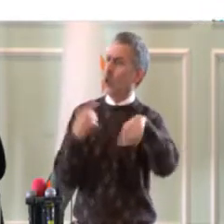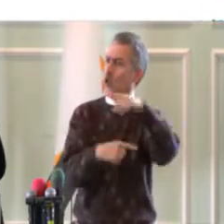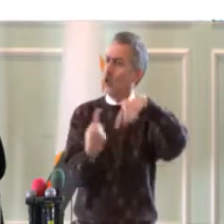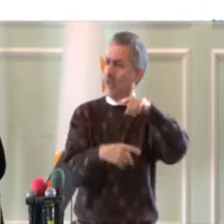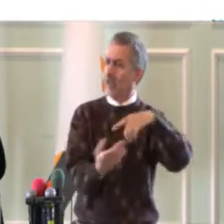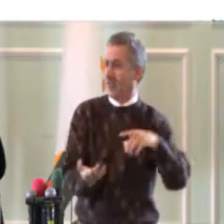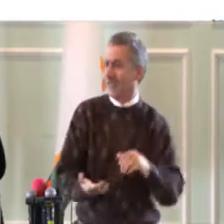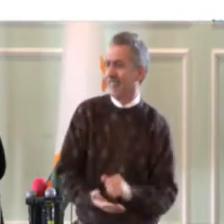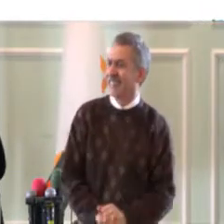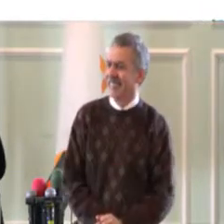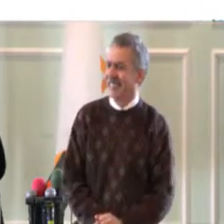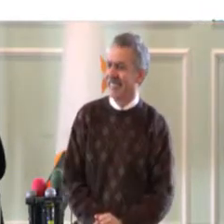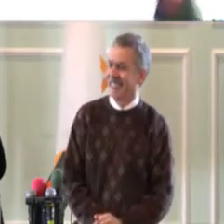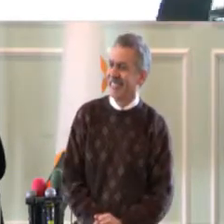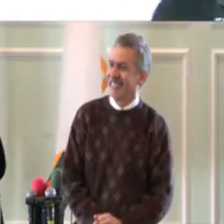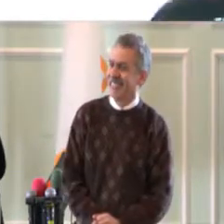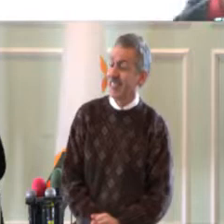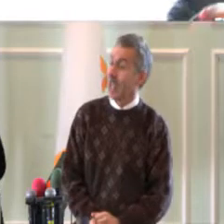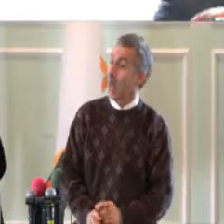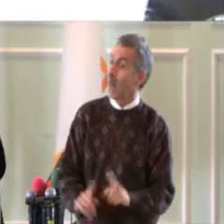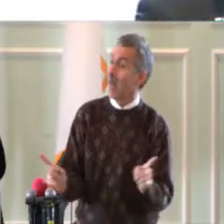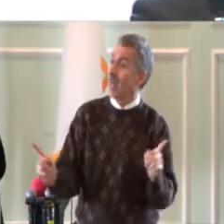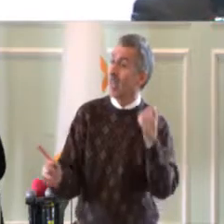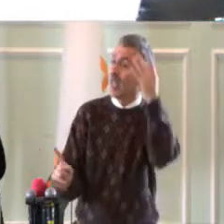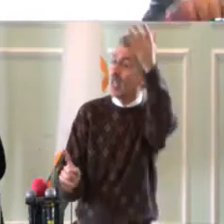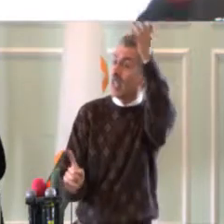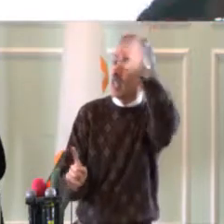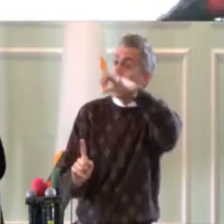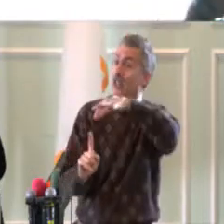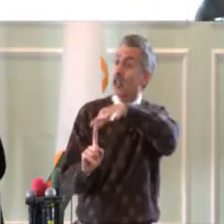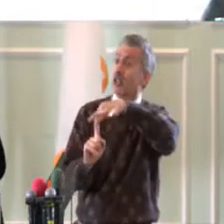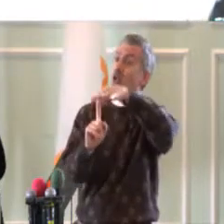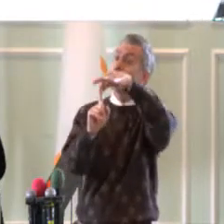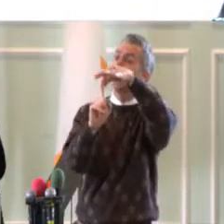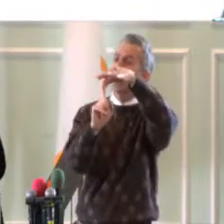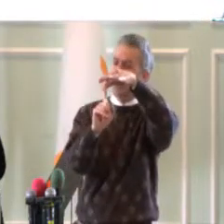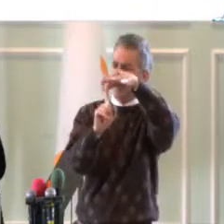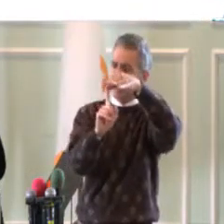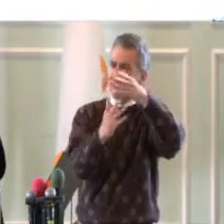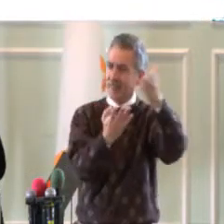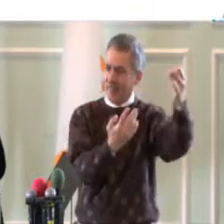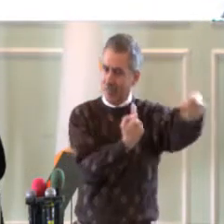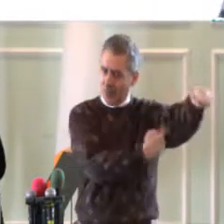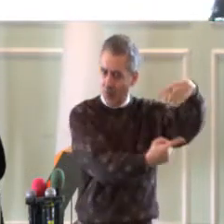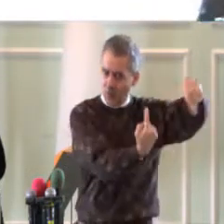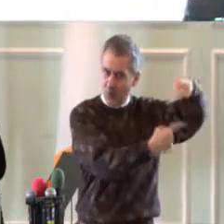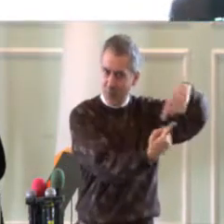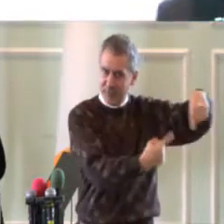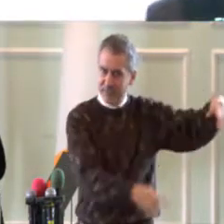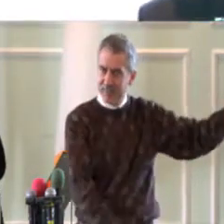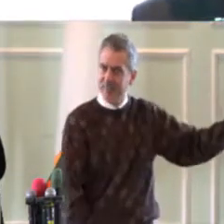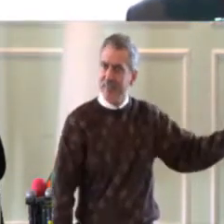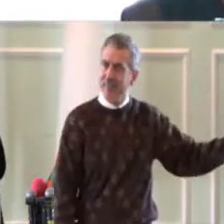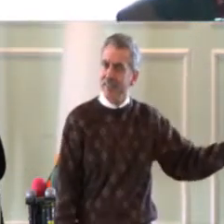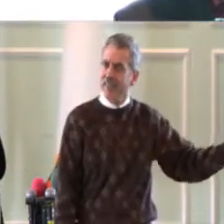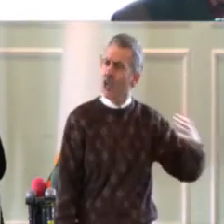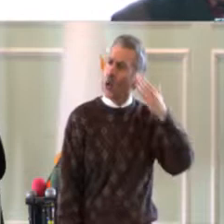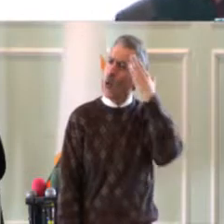He could have, right? But he chose to answer Job out of the whirlwind. Now the question is